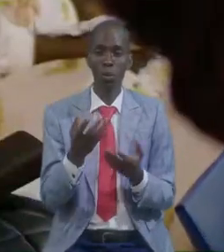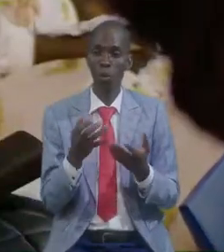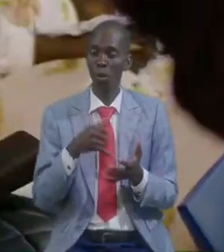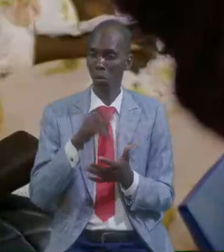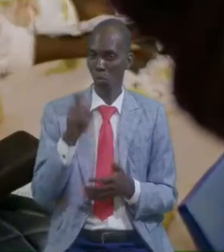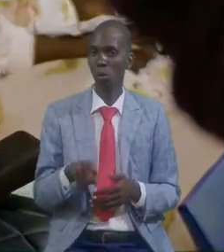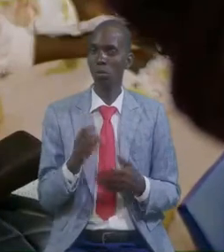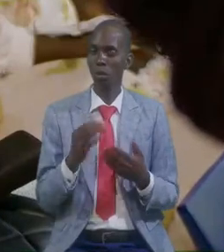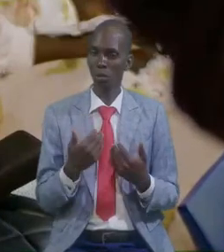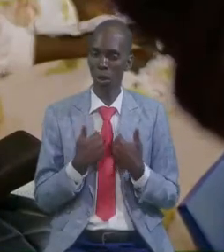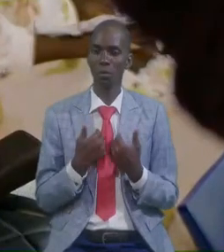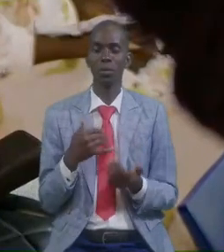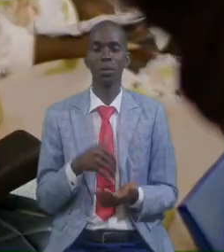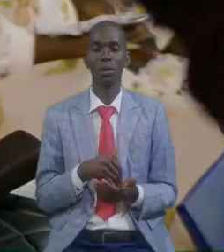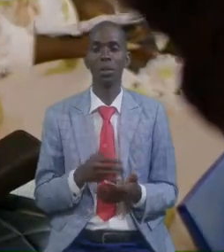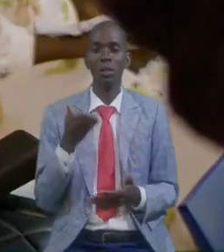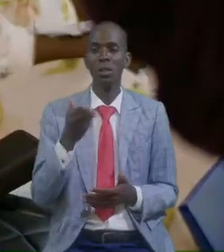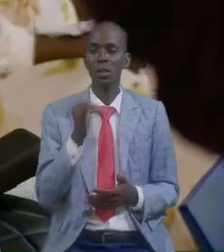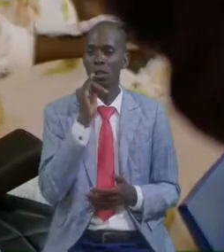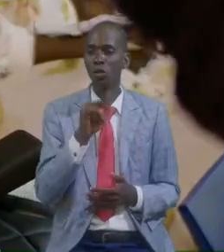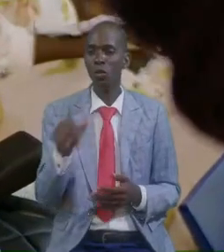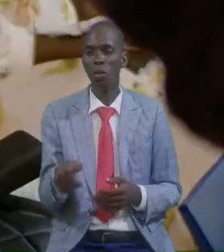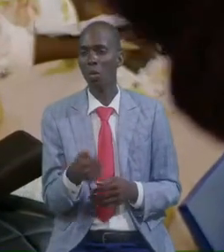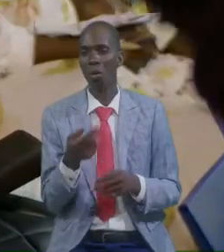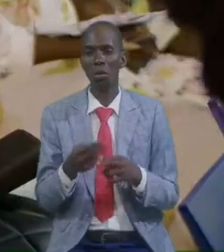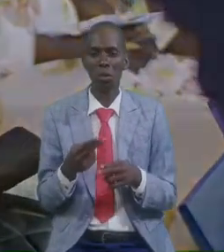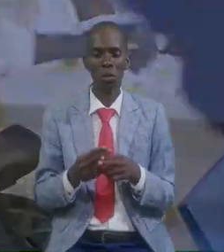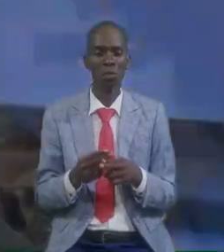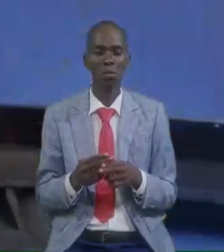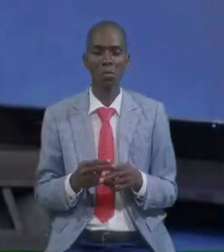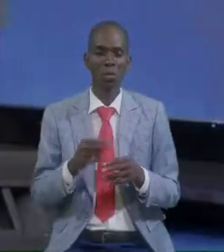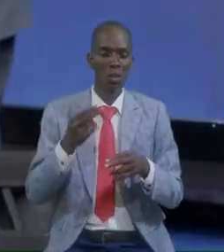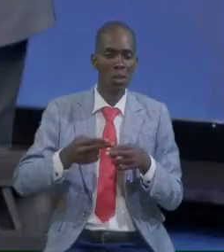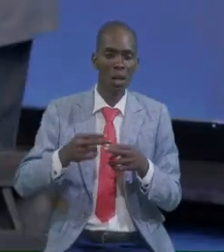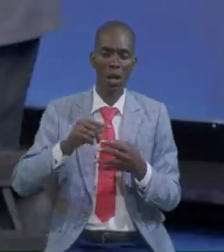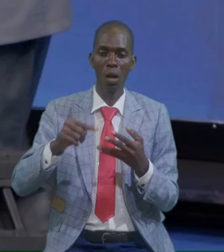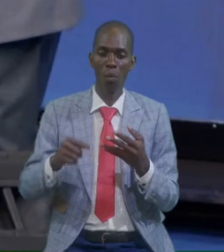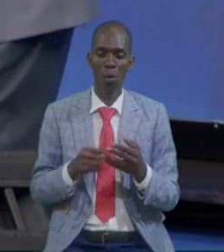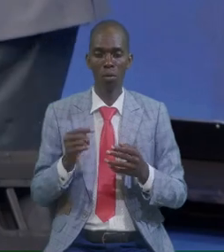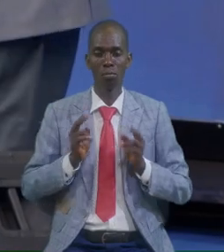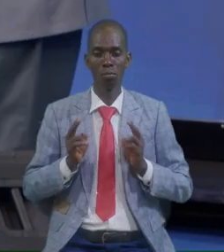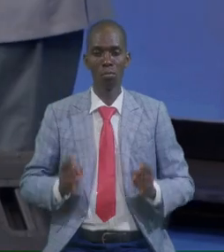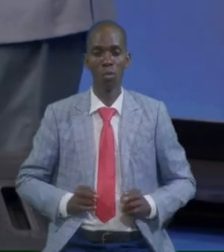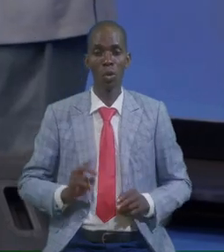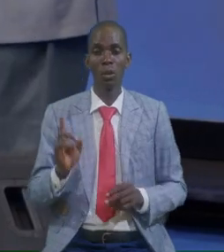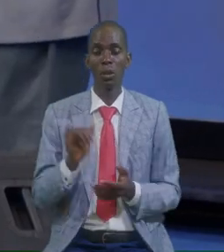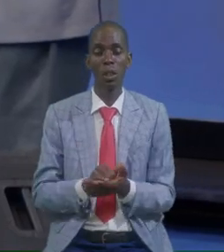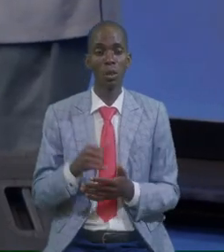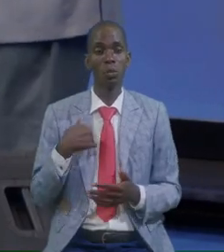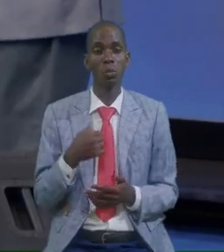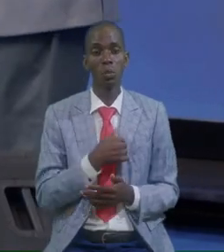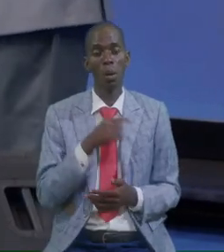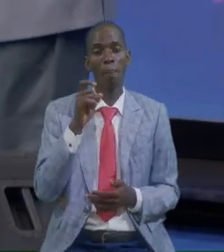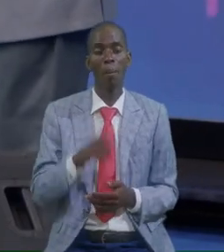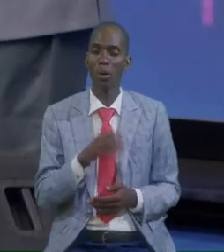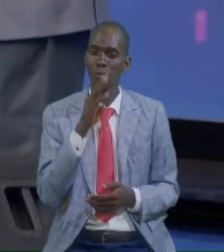be. There is no other name given among men whereby we must be